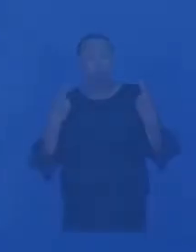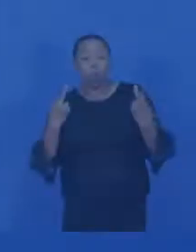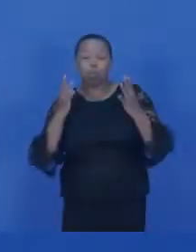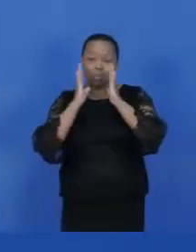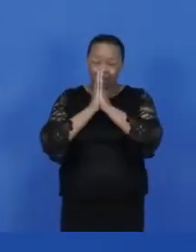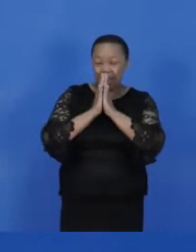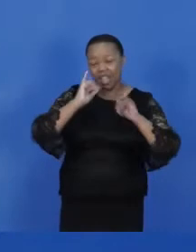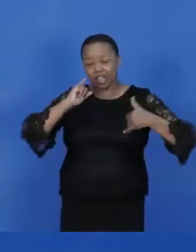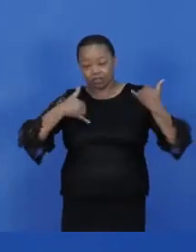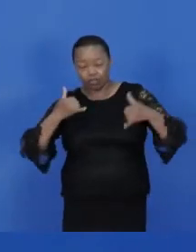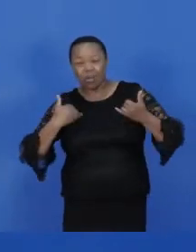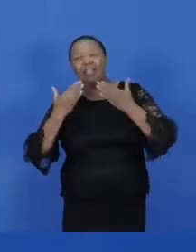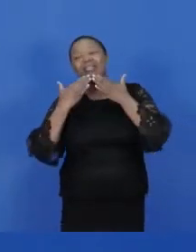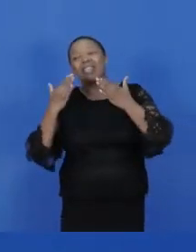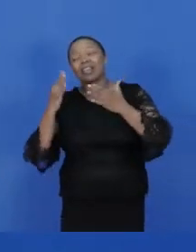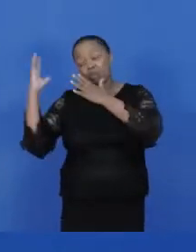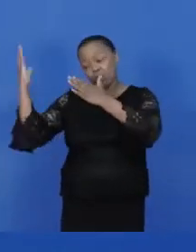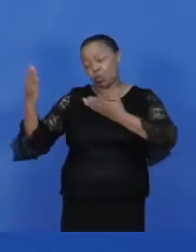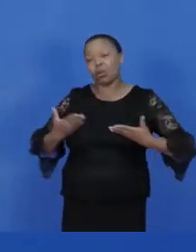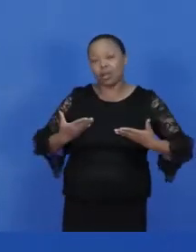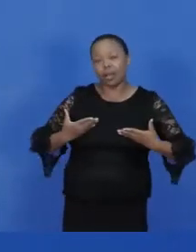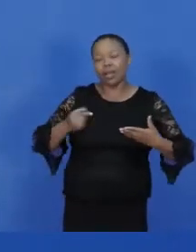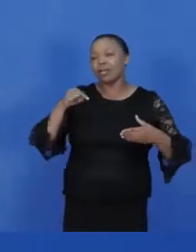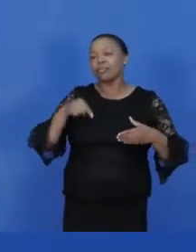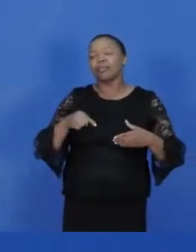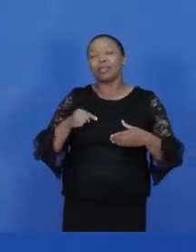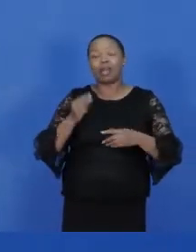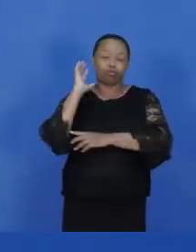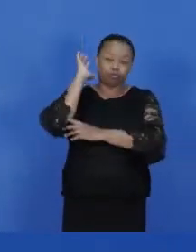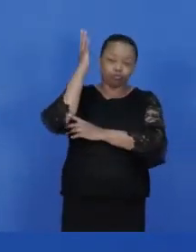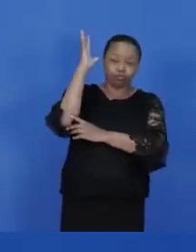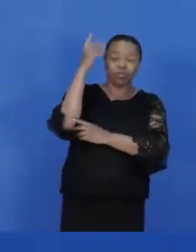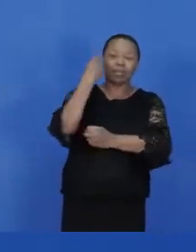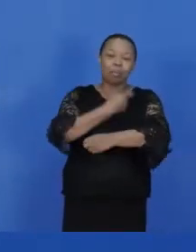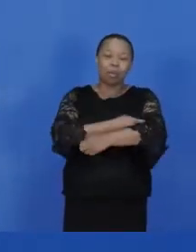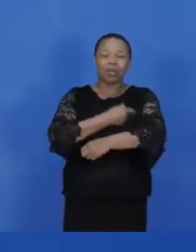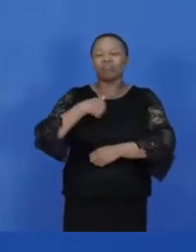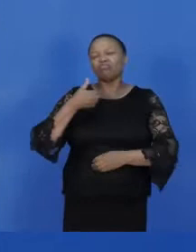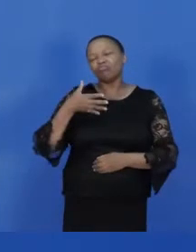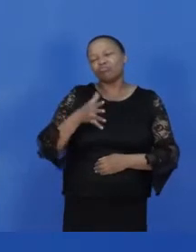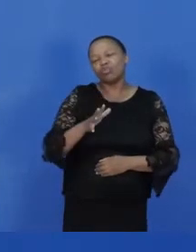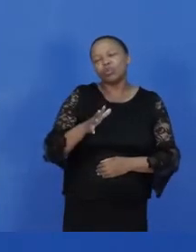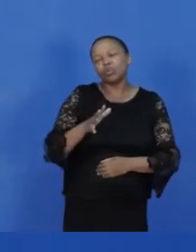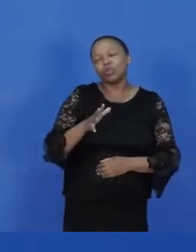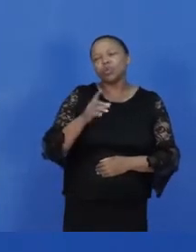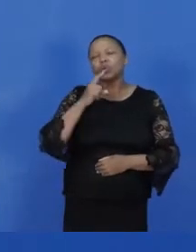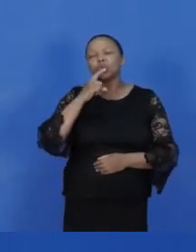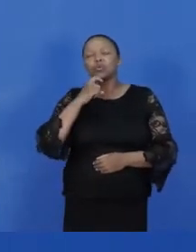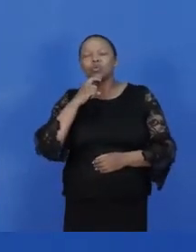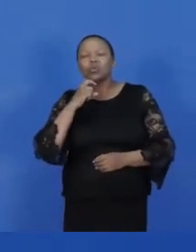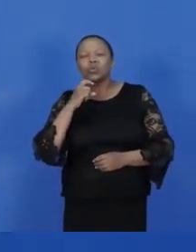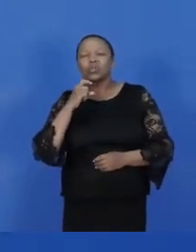Hope you enjoyed that prayer, and thank you and welcome back. We are now going to go to the word of the Lord this morning, and I want to use